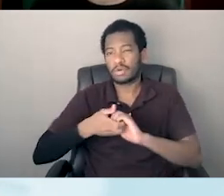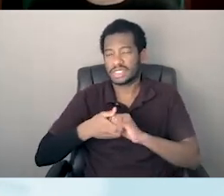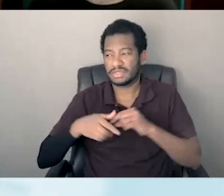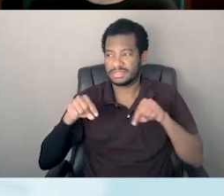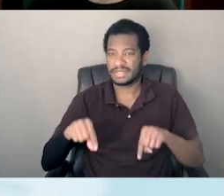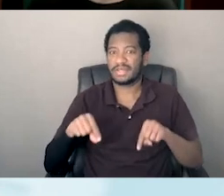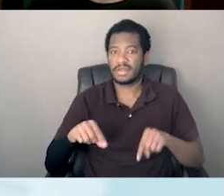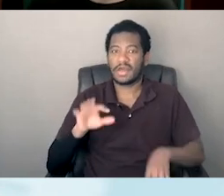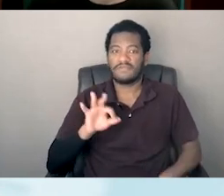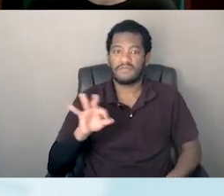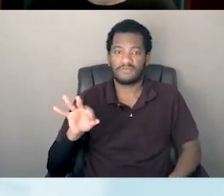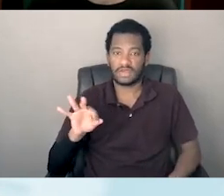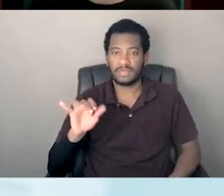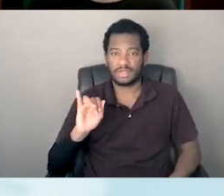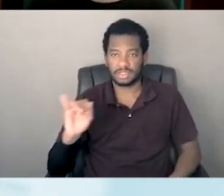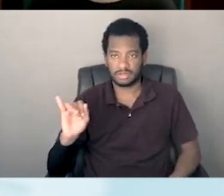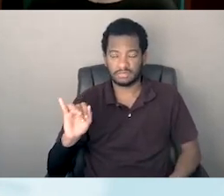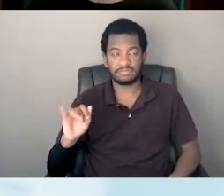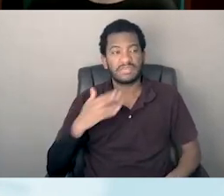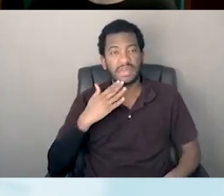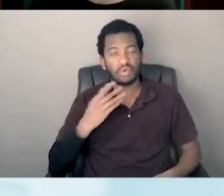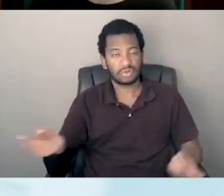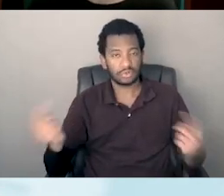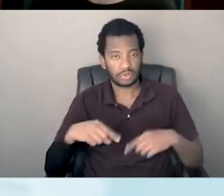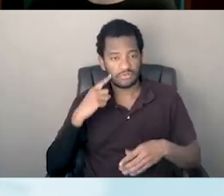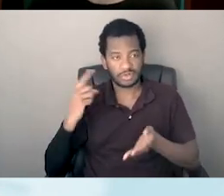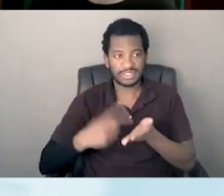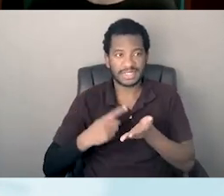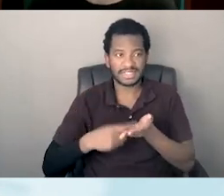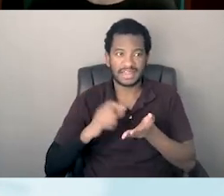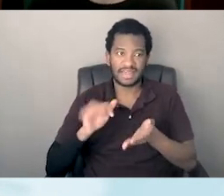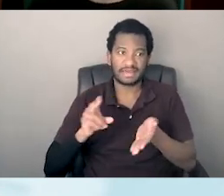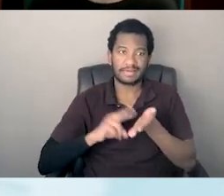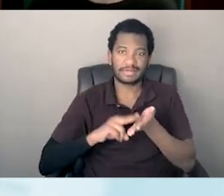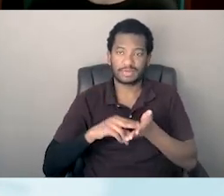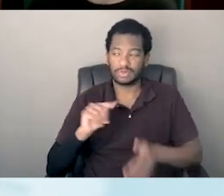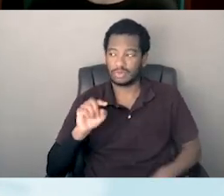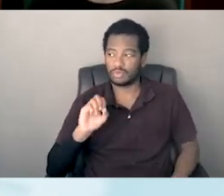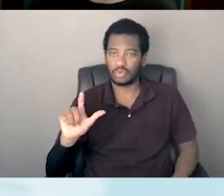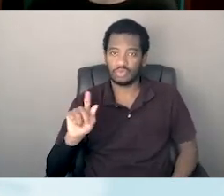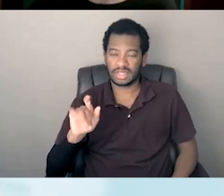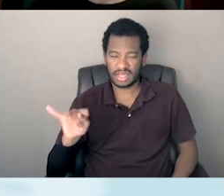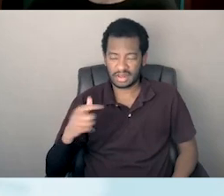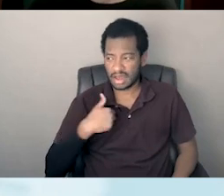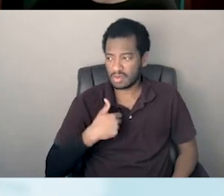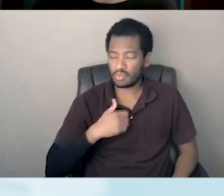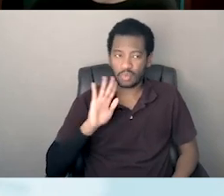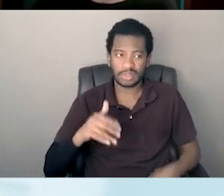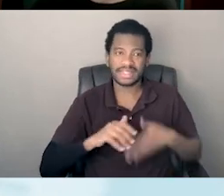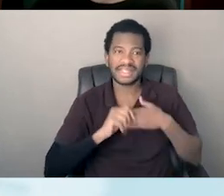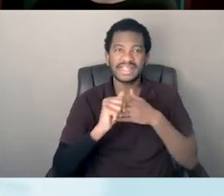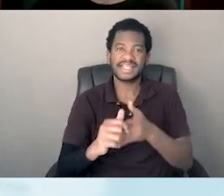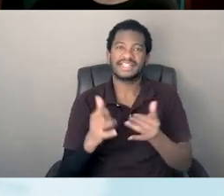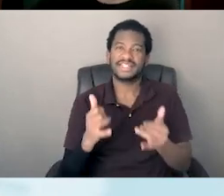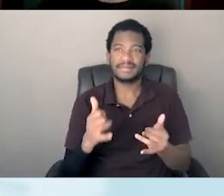us to talk about this procurement toolkit and walk through it. I will be your guide today, going through this toolkit